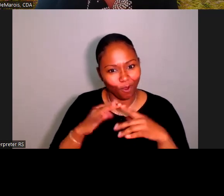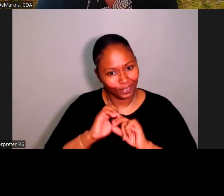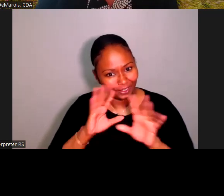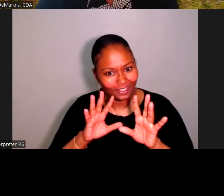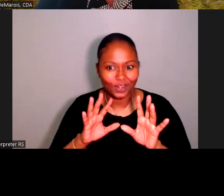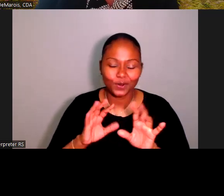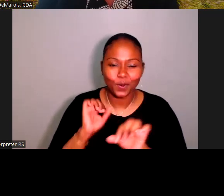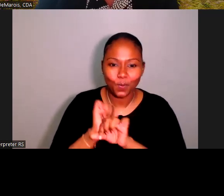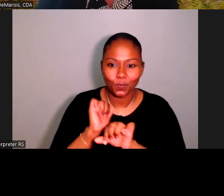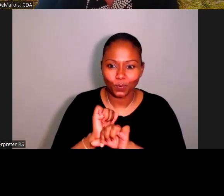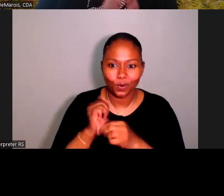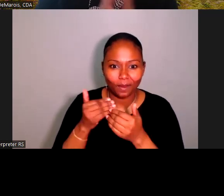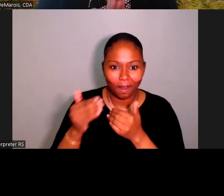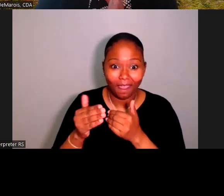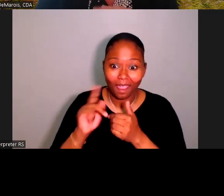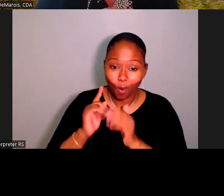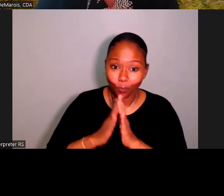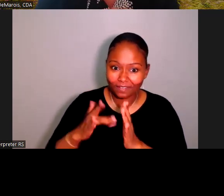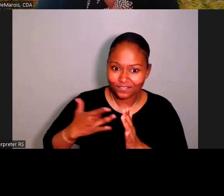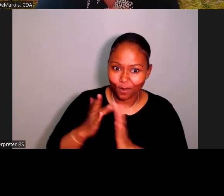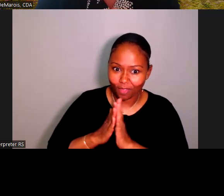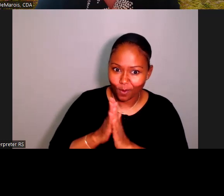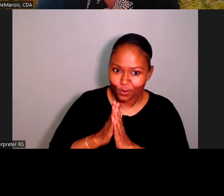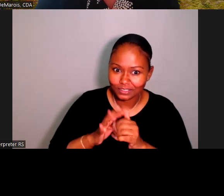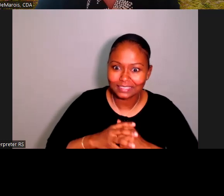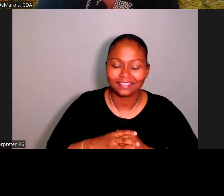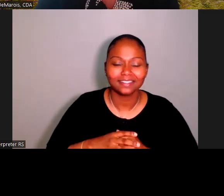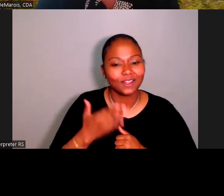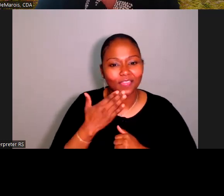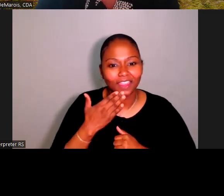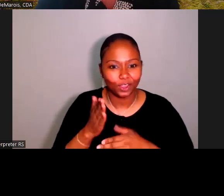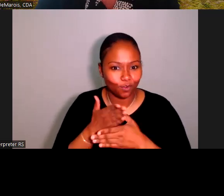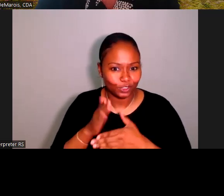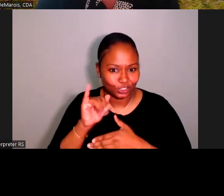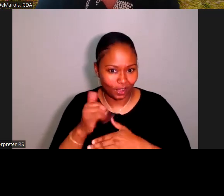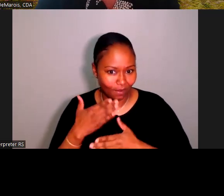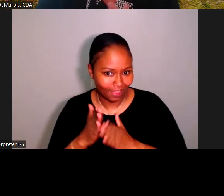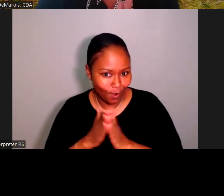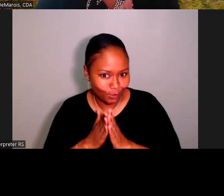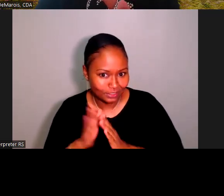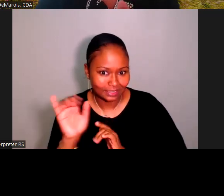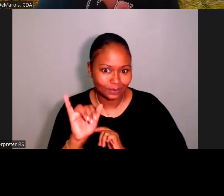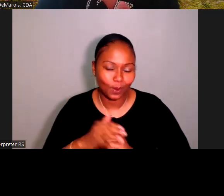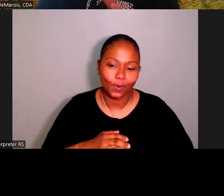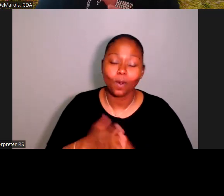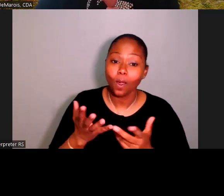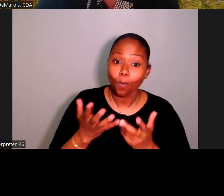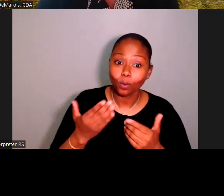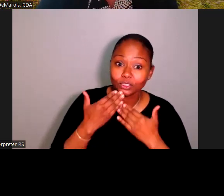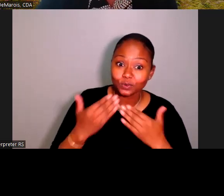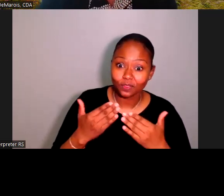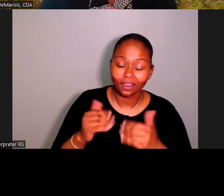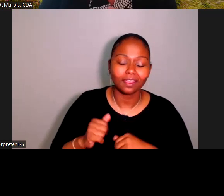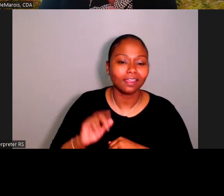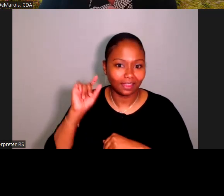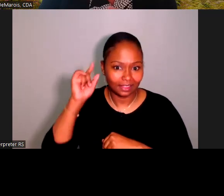sense of urgency, and I thank you for sharing that sense of urgency. I also want to thank, of course, our legislative partners who